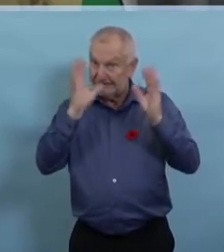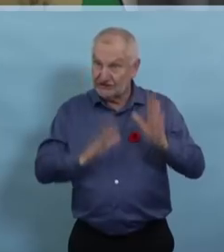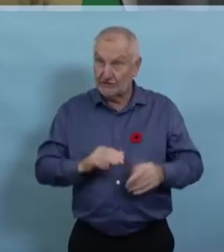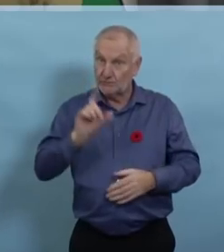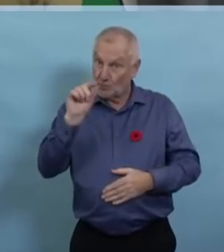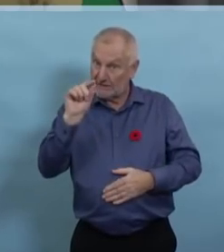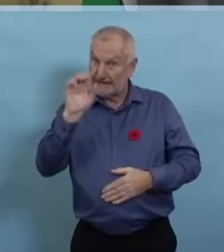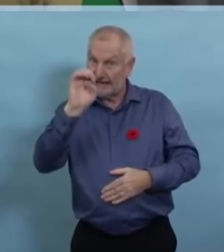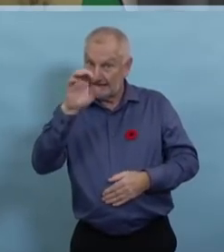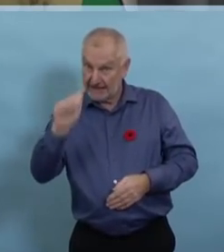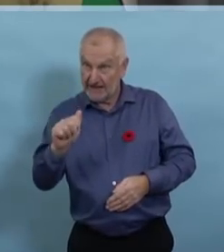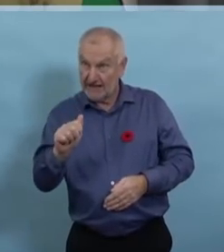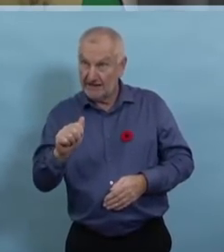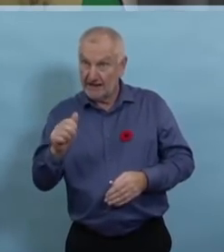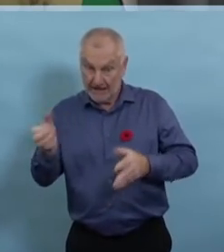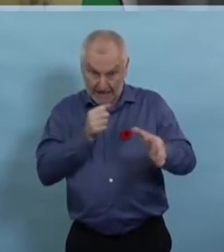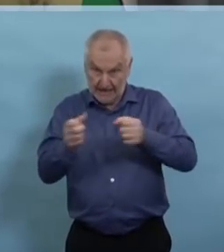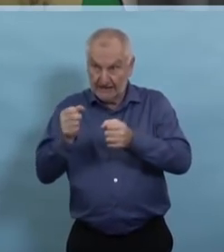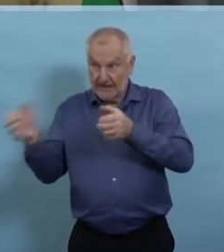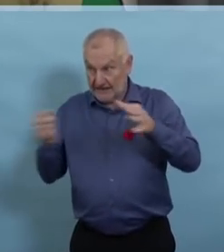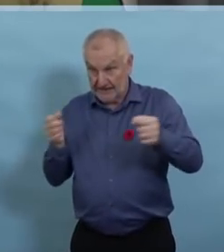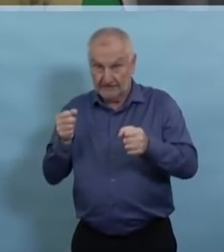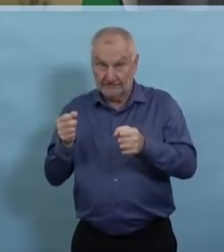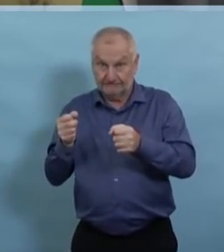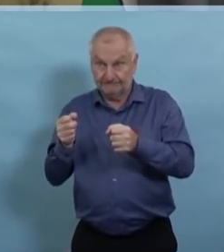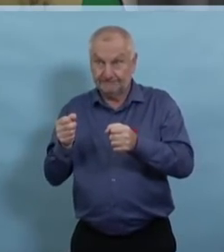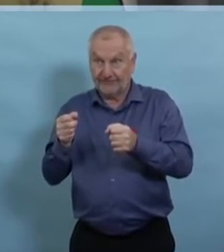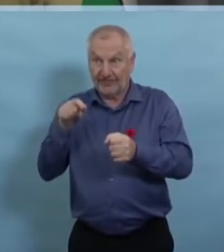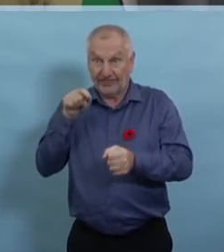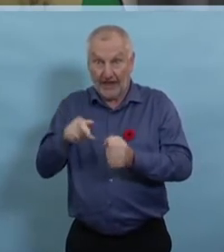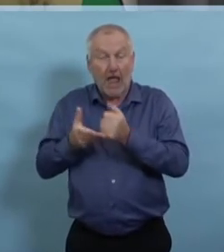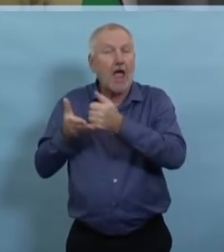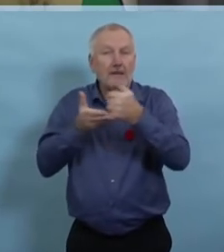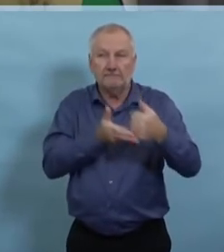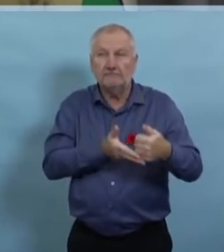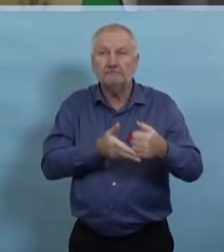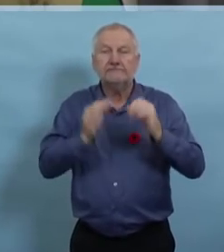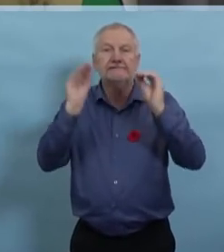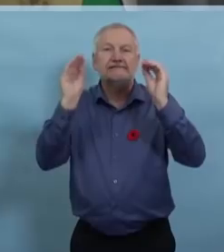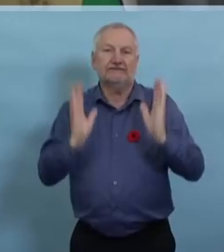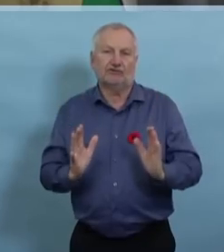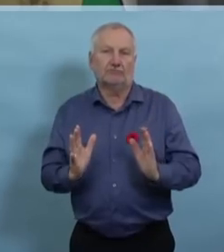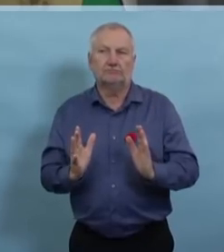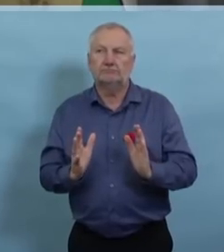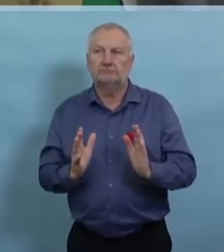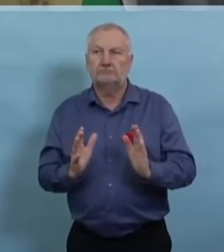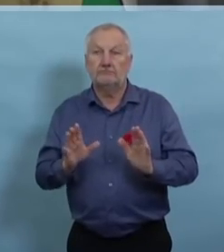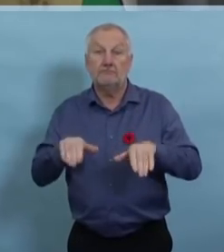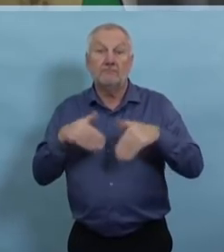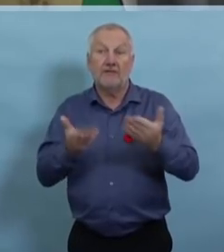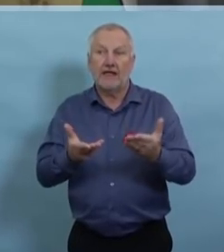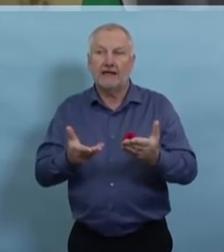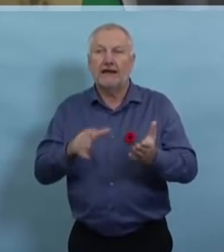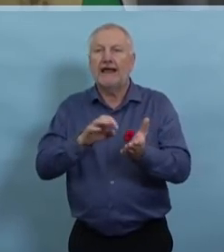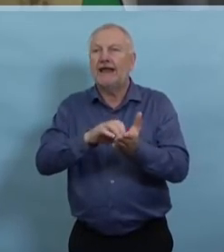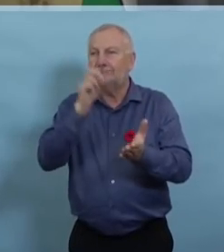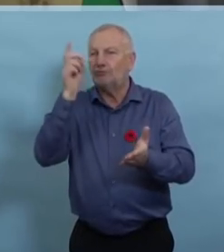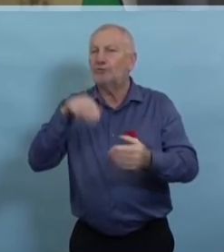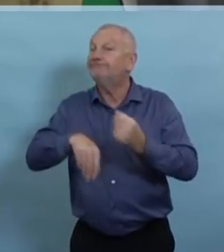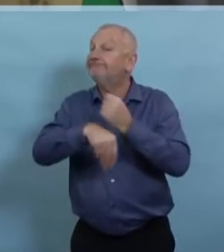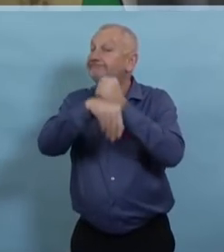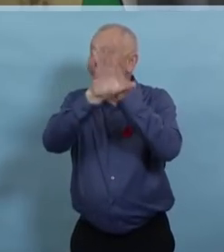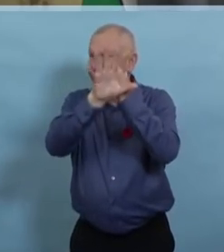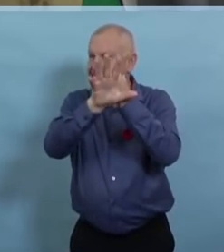the teachers who are delivering education remotely It'll be a team that will assist those